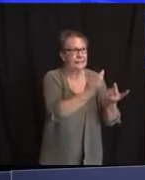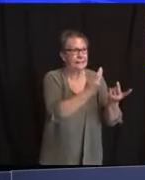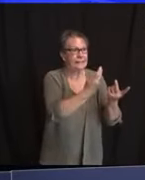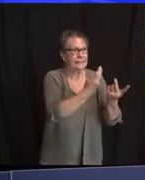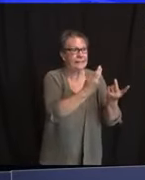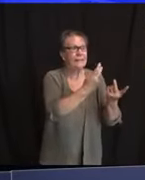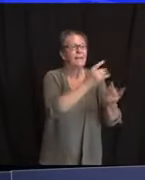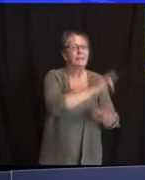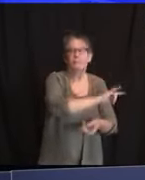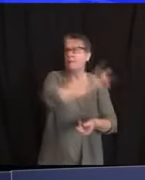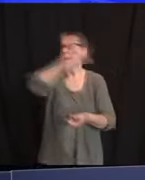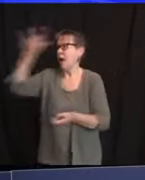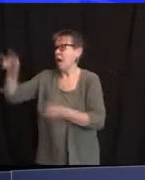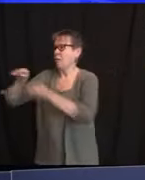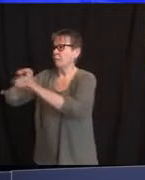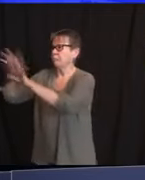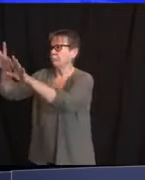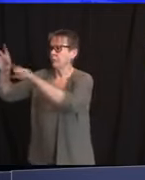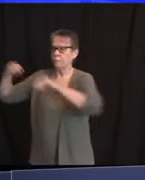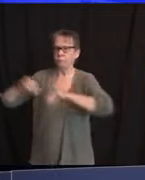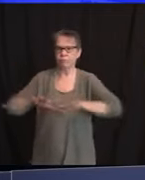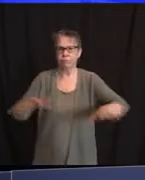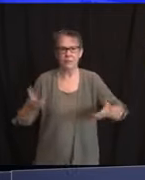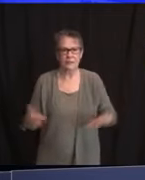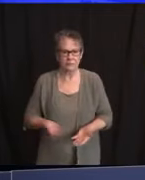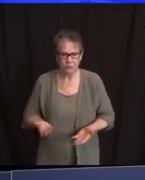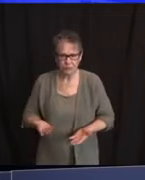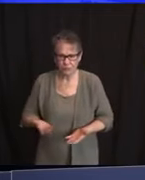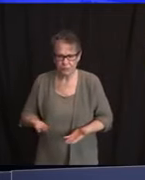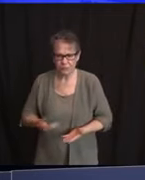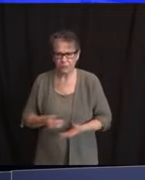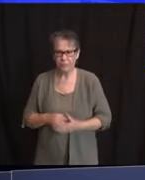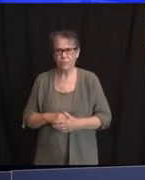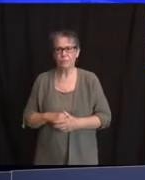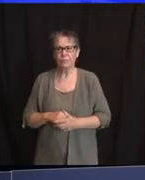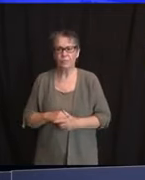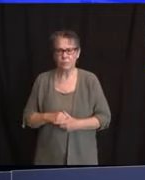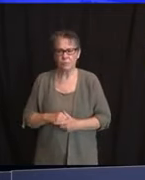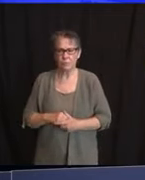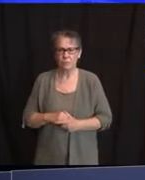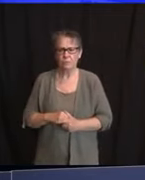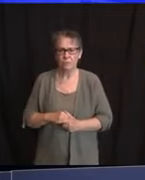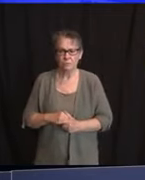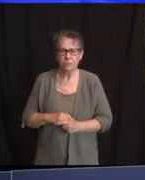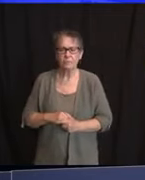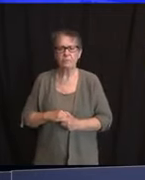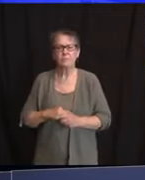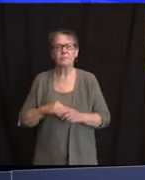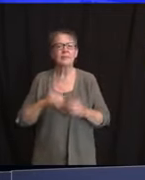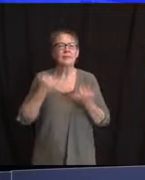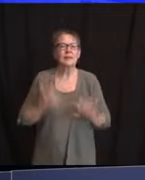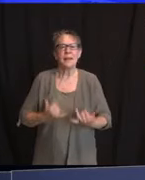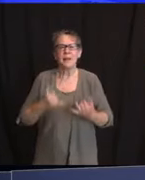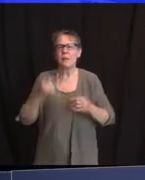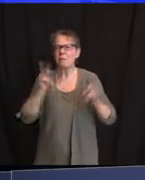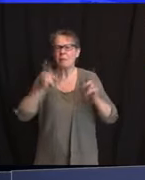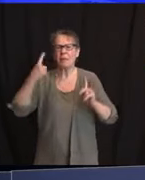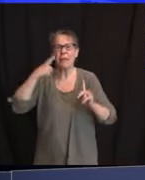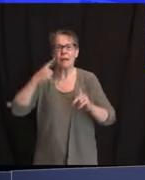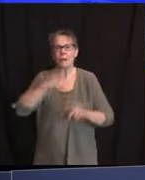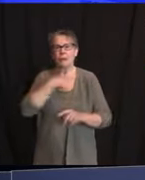forthcoming at the very beginning. And in the potential of a pandemic, you need whatever country